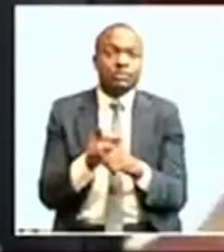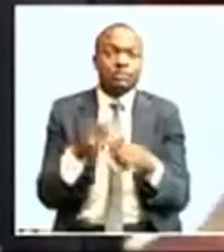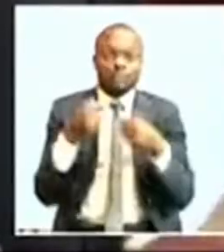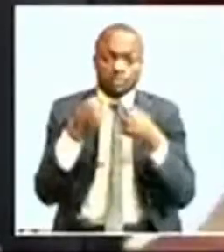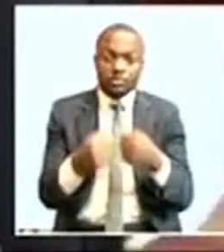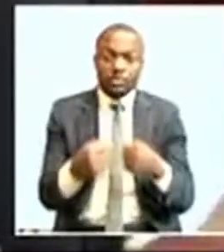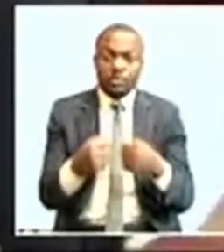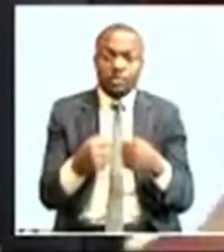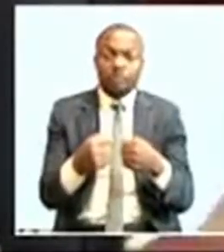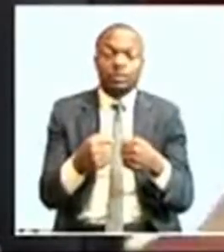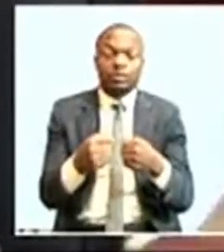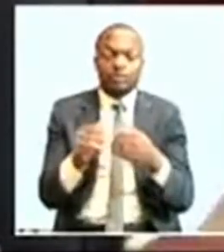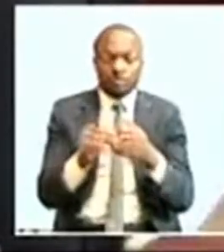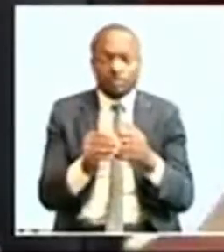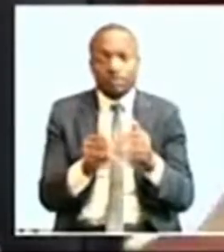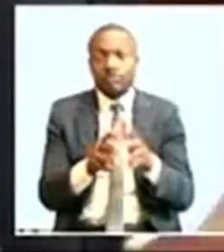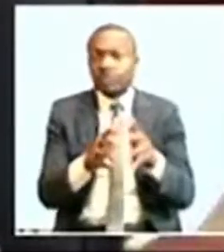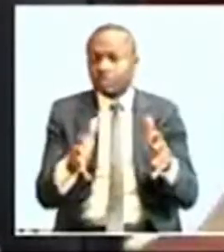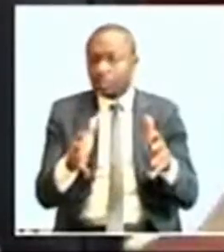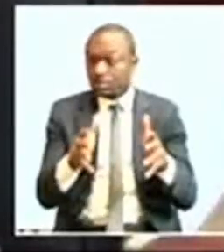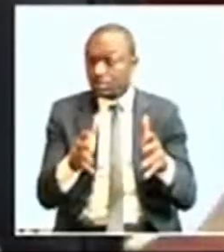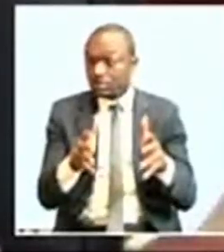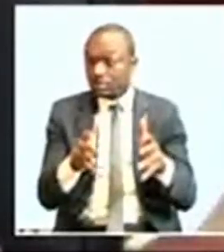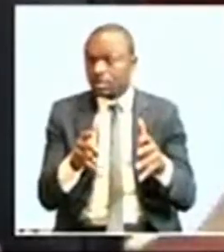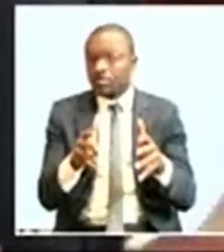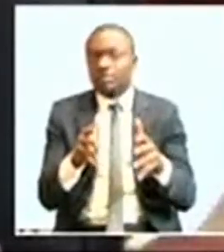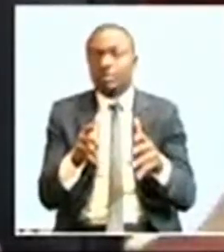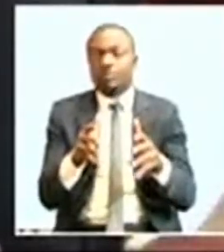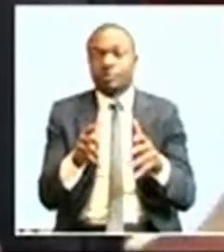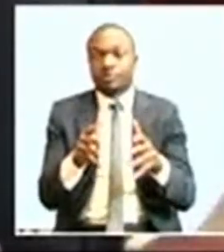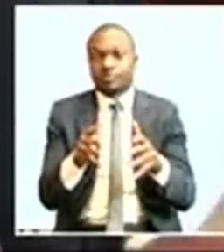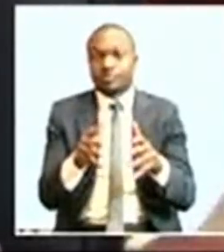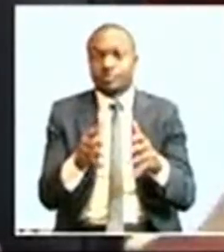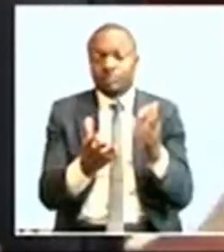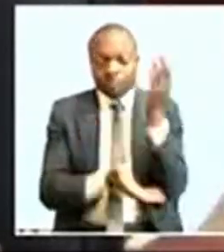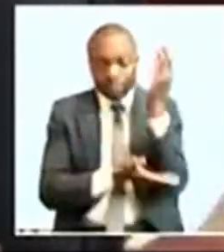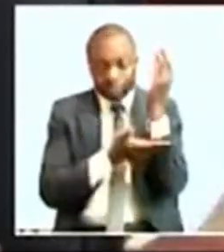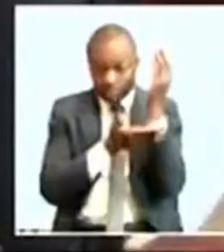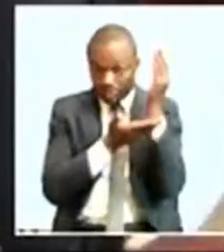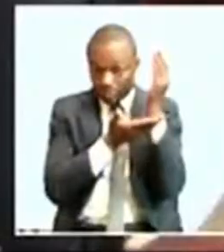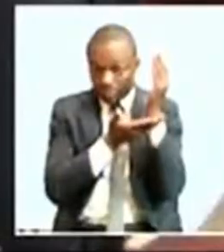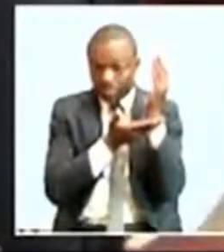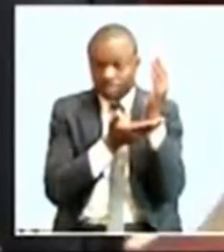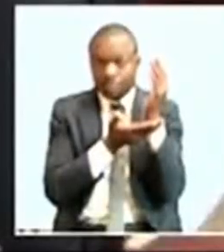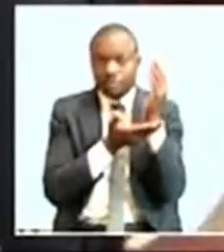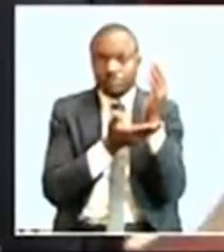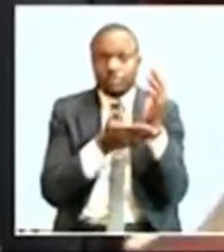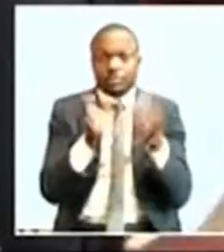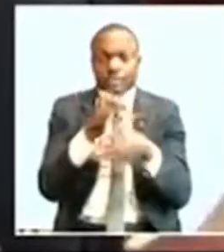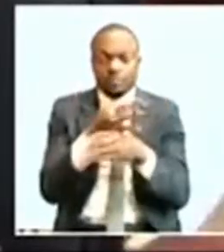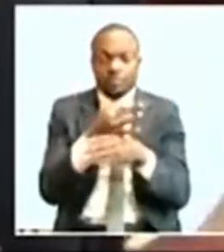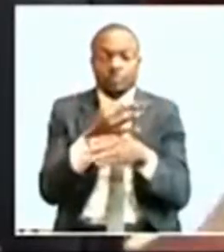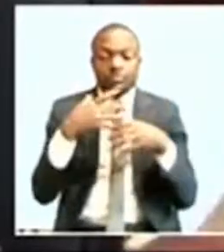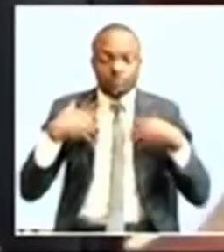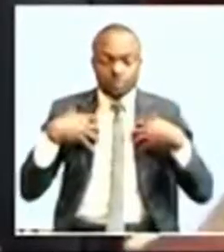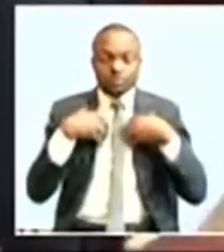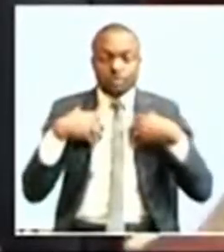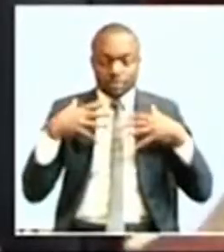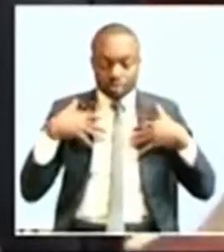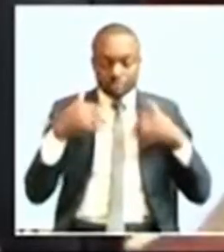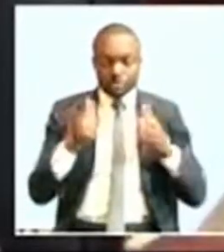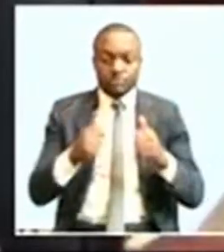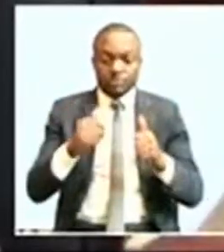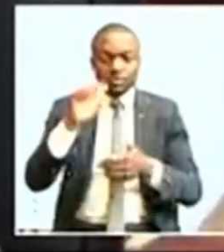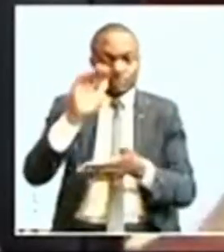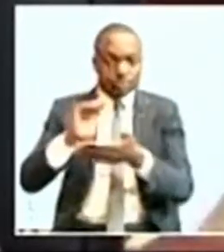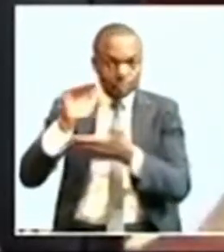strengthening extension services, research and market linkages, improving aquaculture, animal health, and reducing